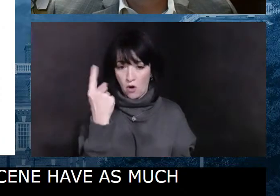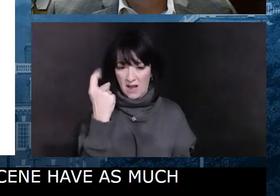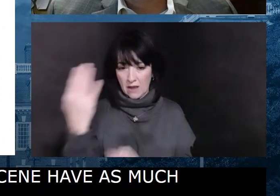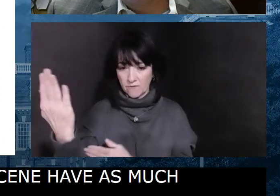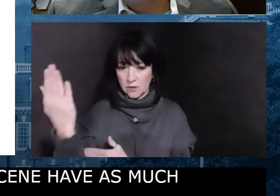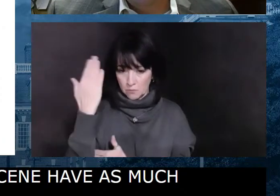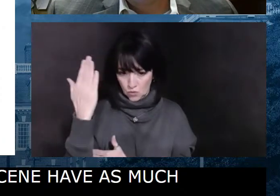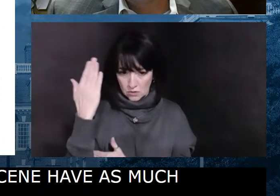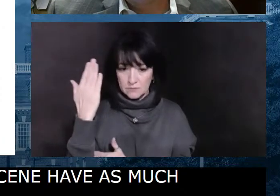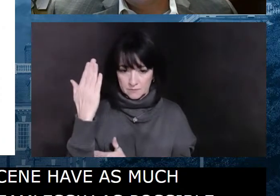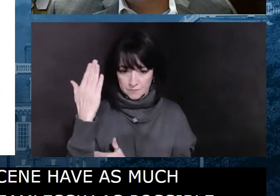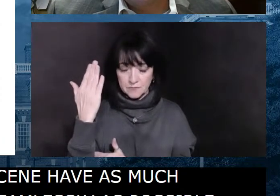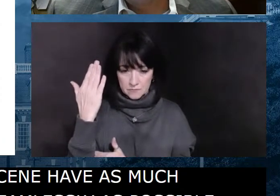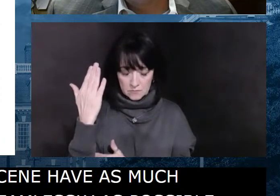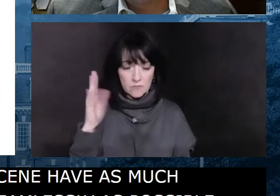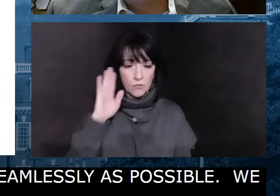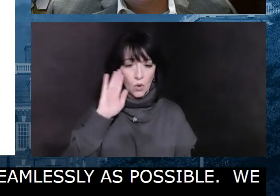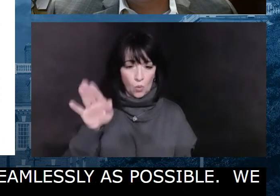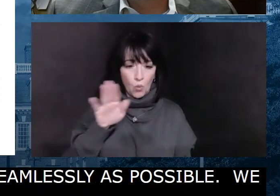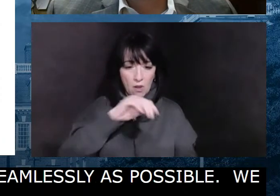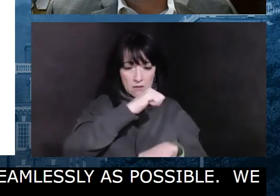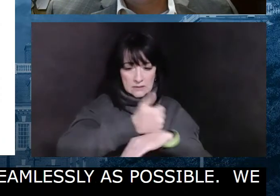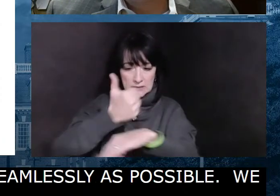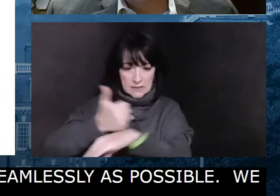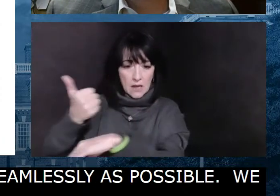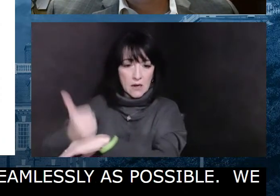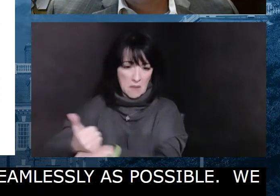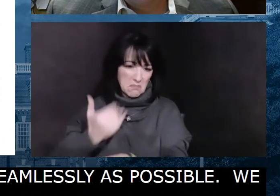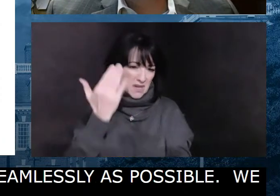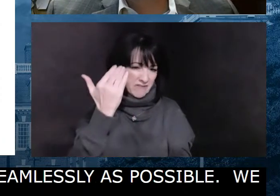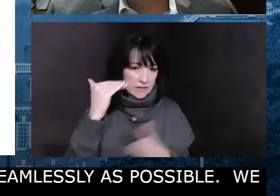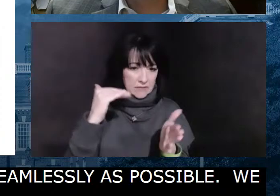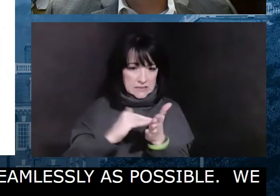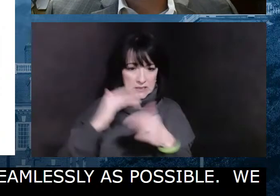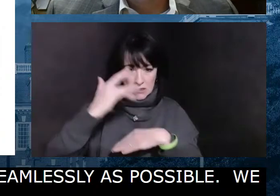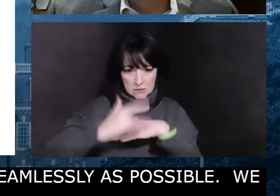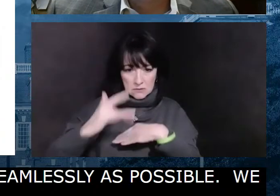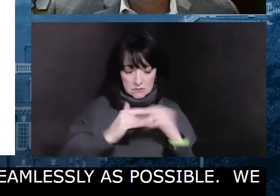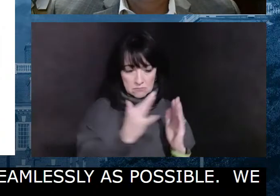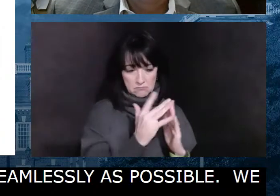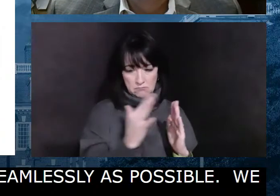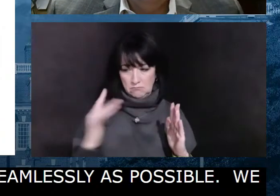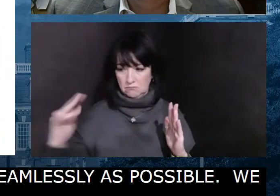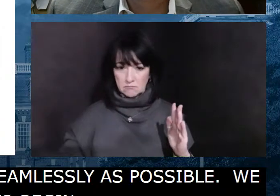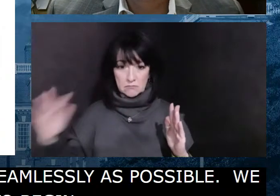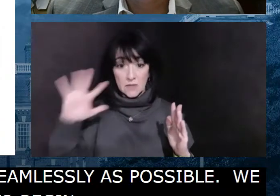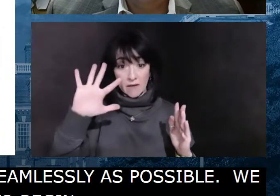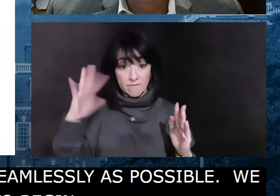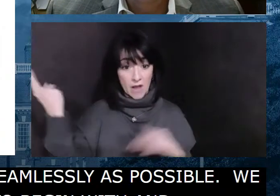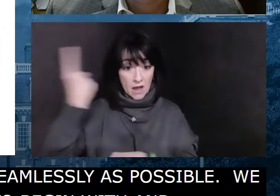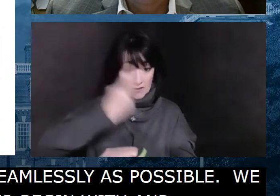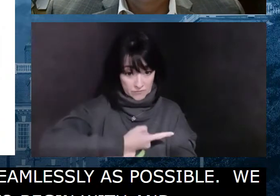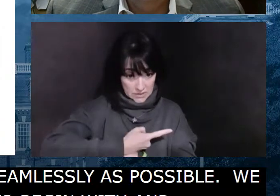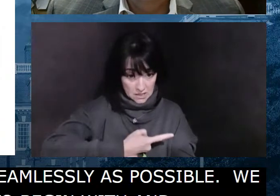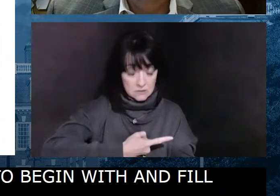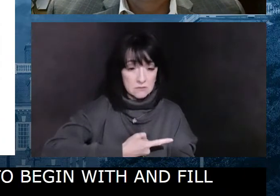begin with, fill those 15,000 or so spots, give us a snow day if we need it, and then open up a